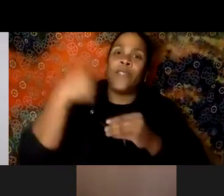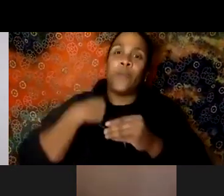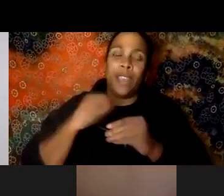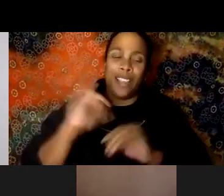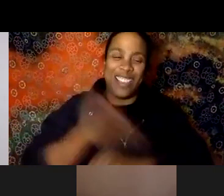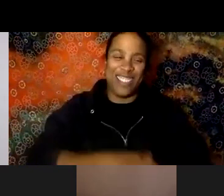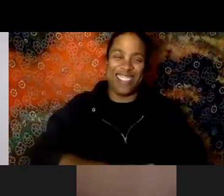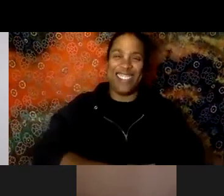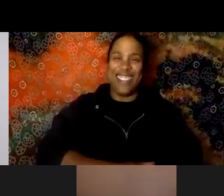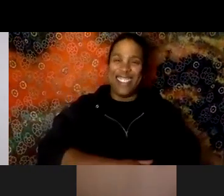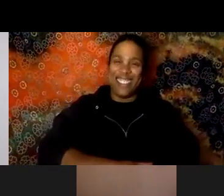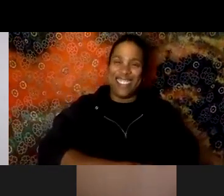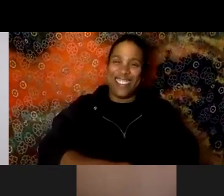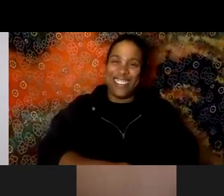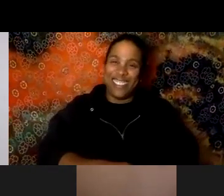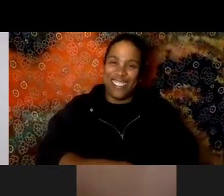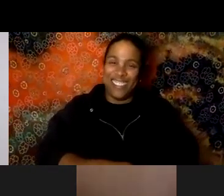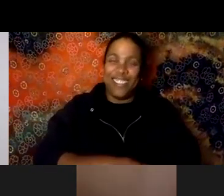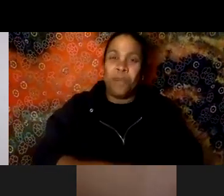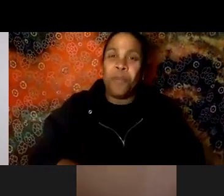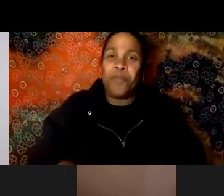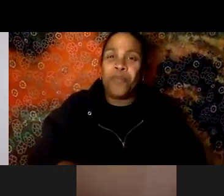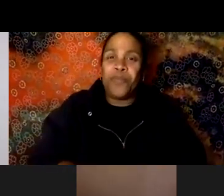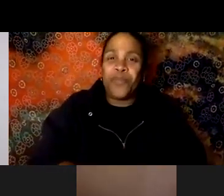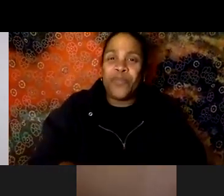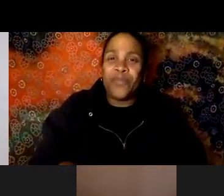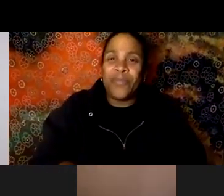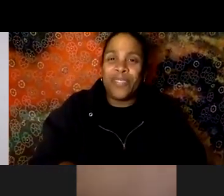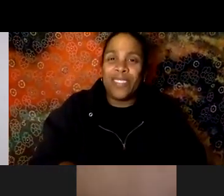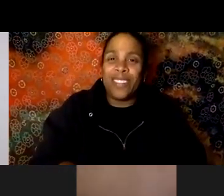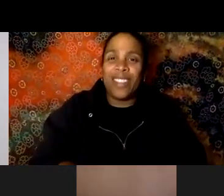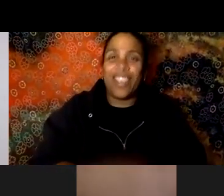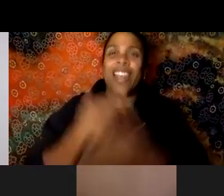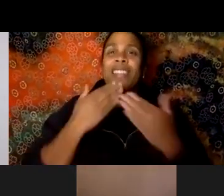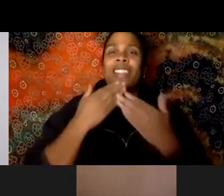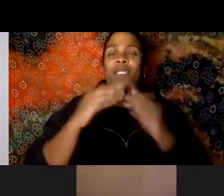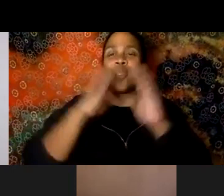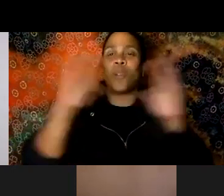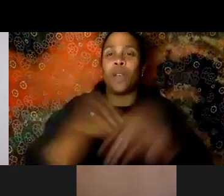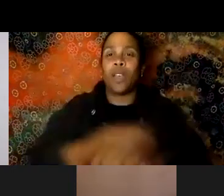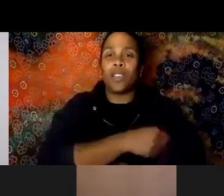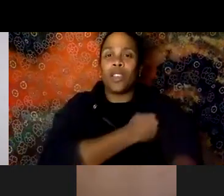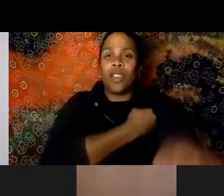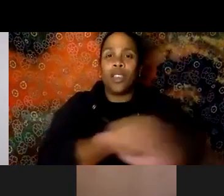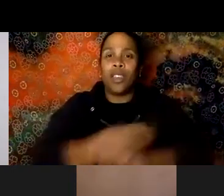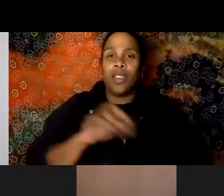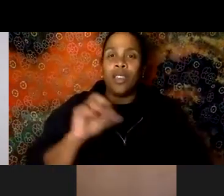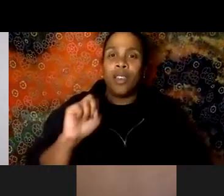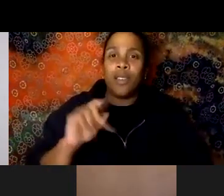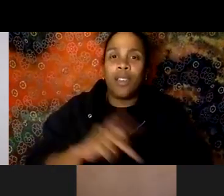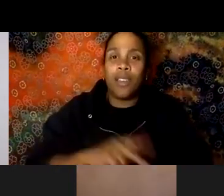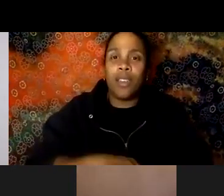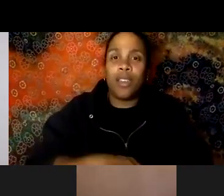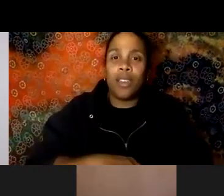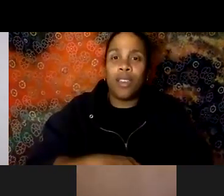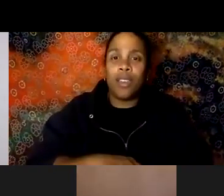experience for me also. So. Great. Thank you so very much. All right, let's see. So we're going to